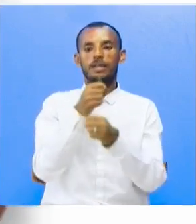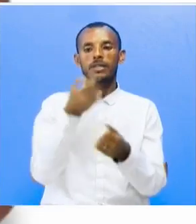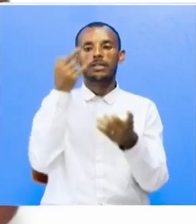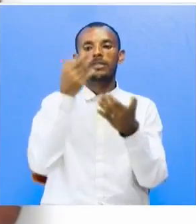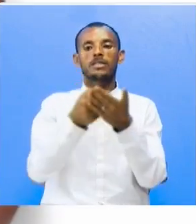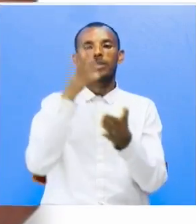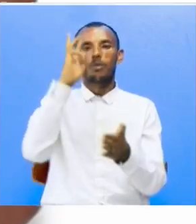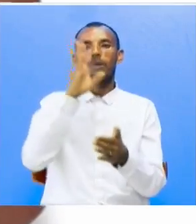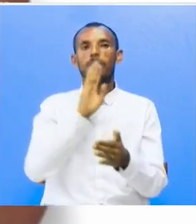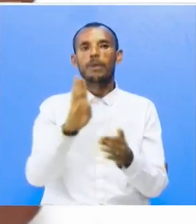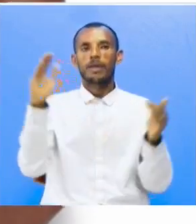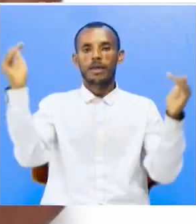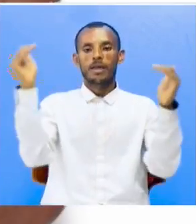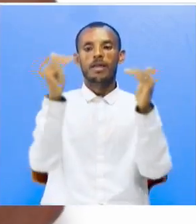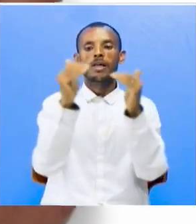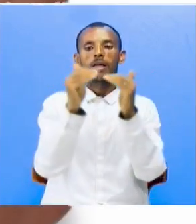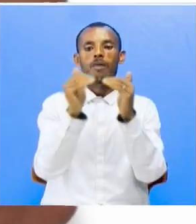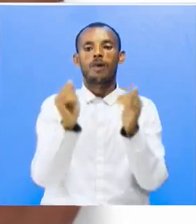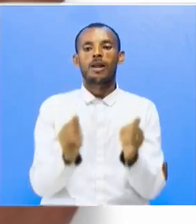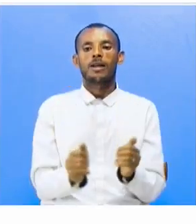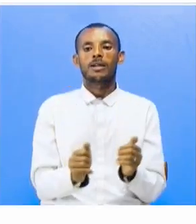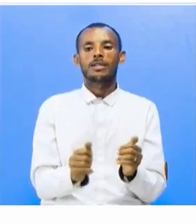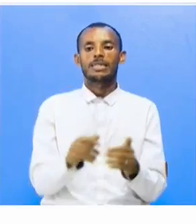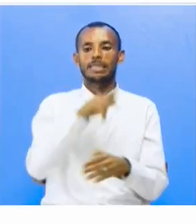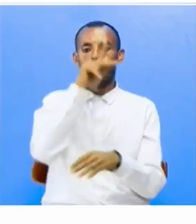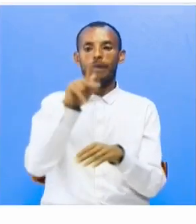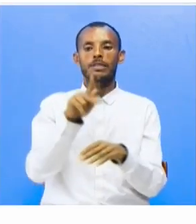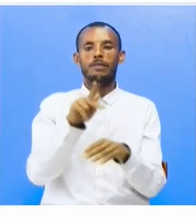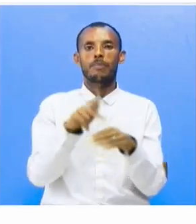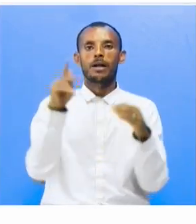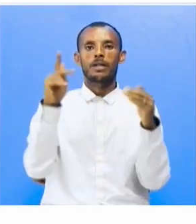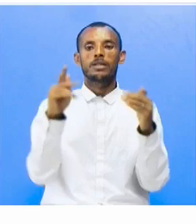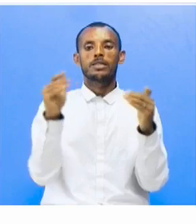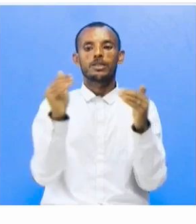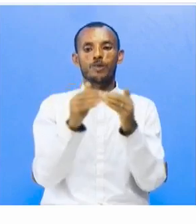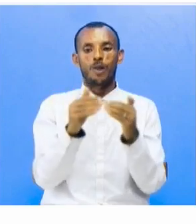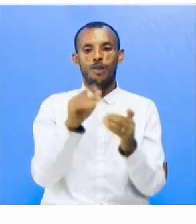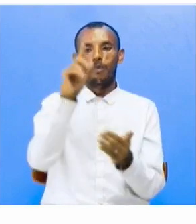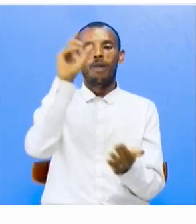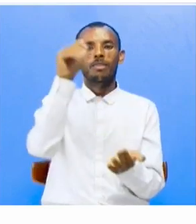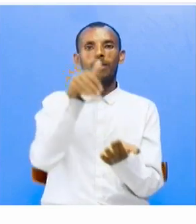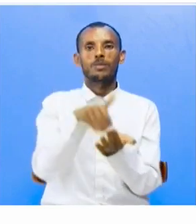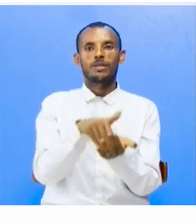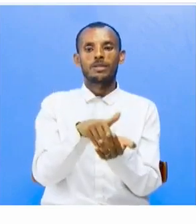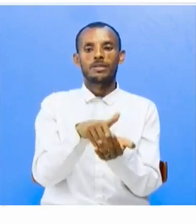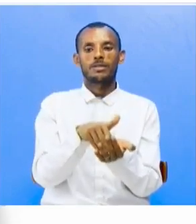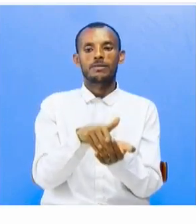will be equal to, the principal is this 1,000